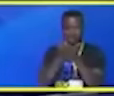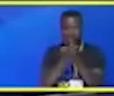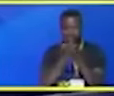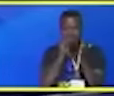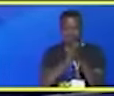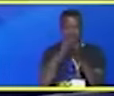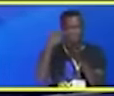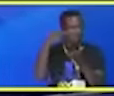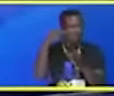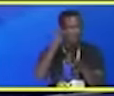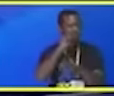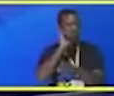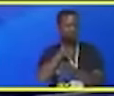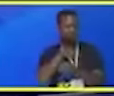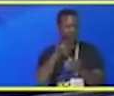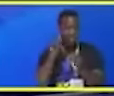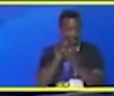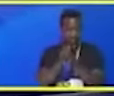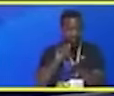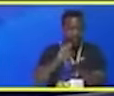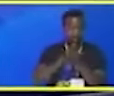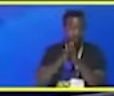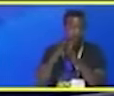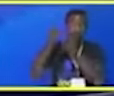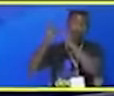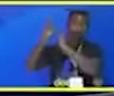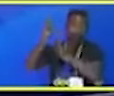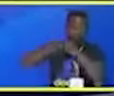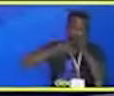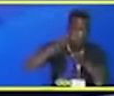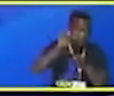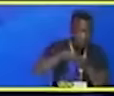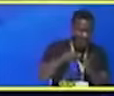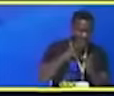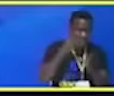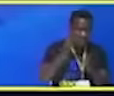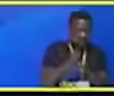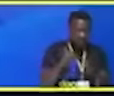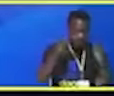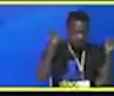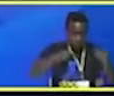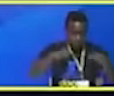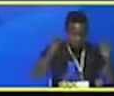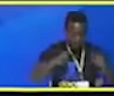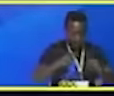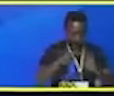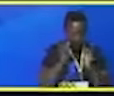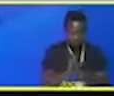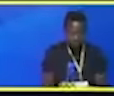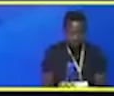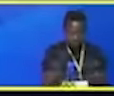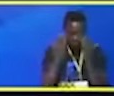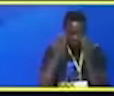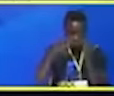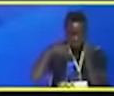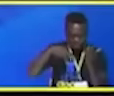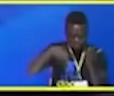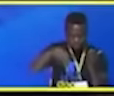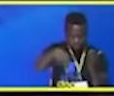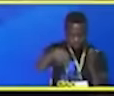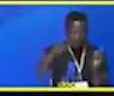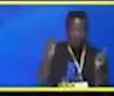silver and gold. The more superior visitation leaves you with the ability to rise up and